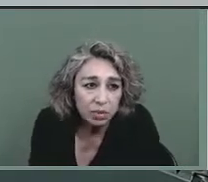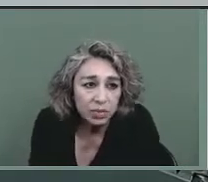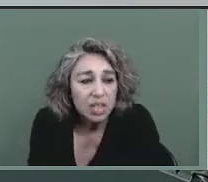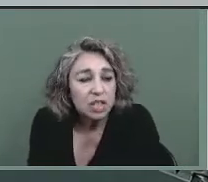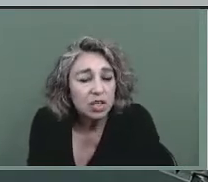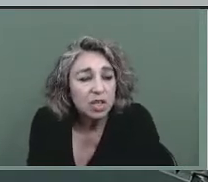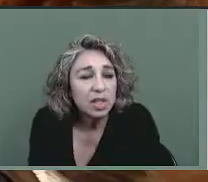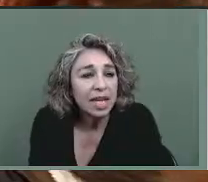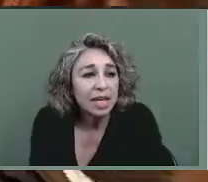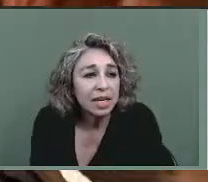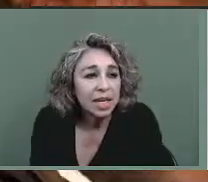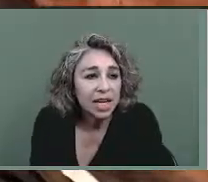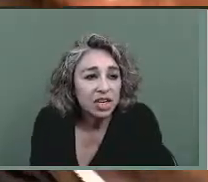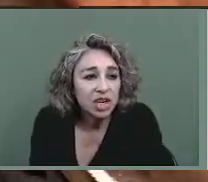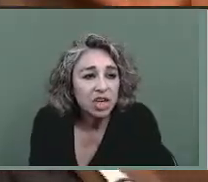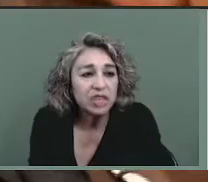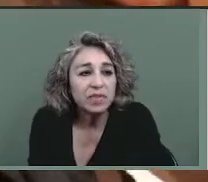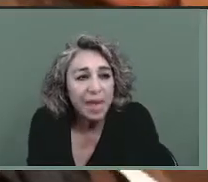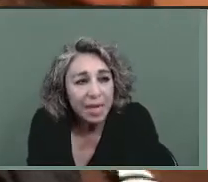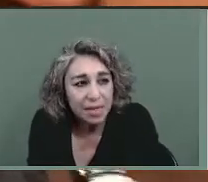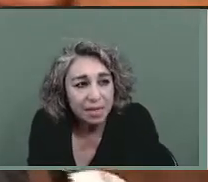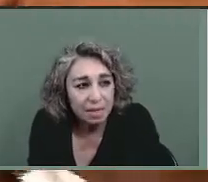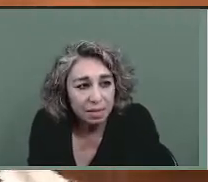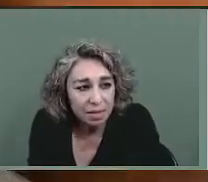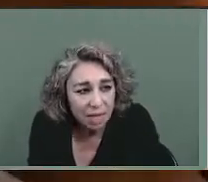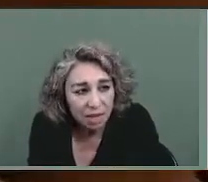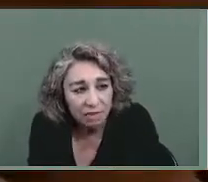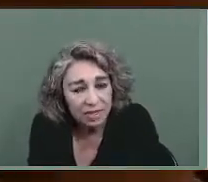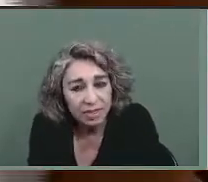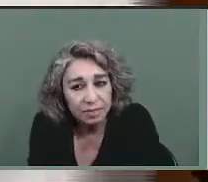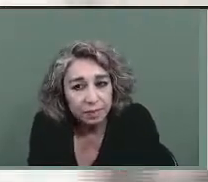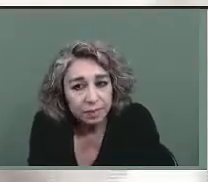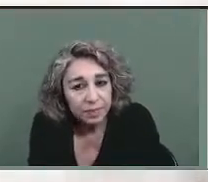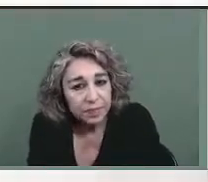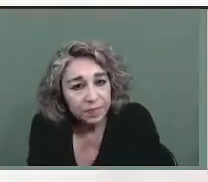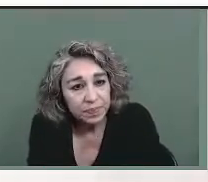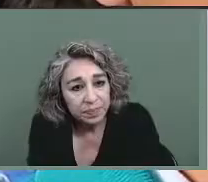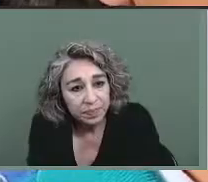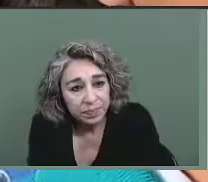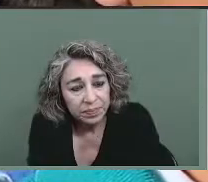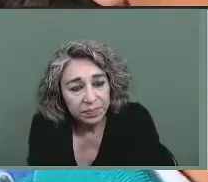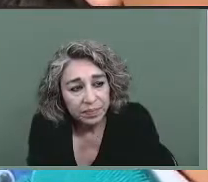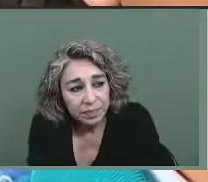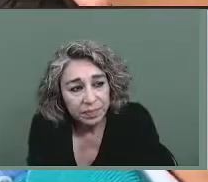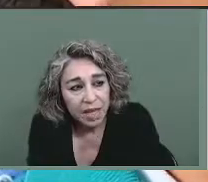school, so that they can take charge of the maintenance themselves.